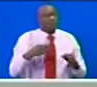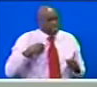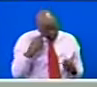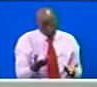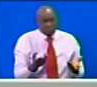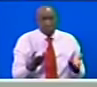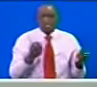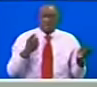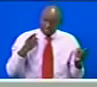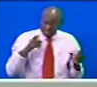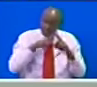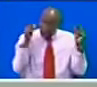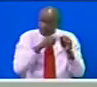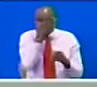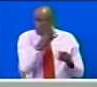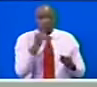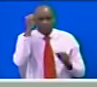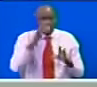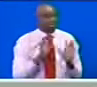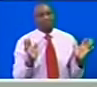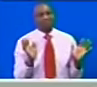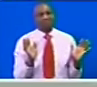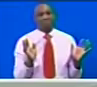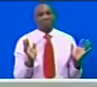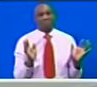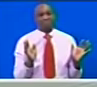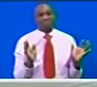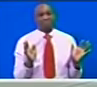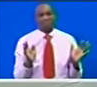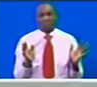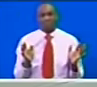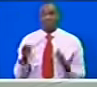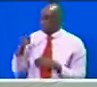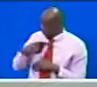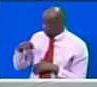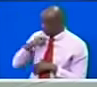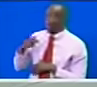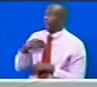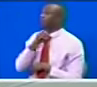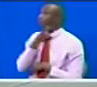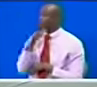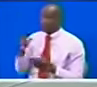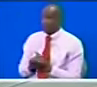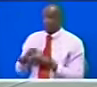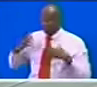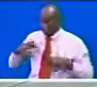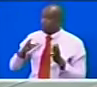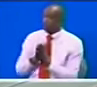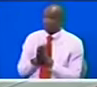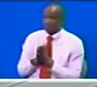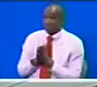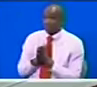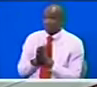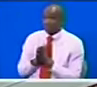at somebody's statement or the other, yeah? Now today we're not looking at claims. Today yeah. we are equipping people with tools